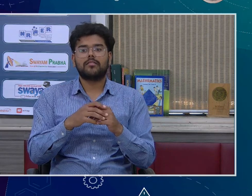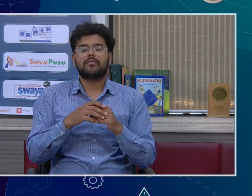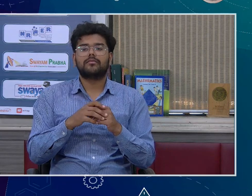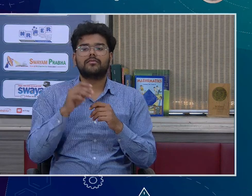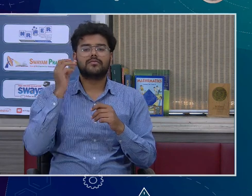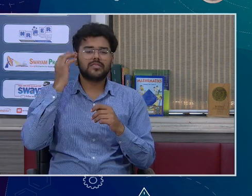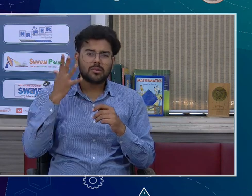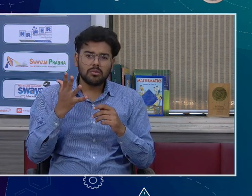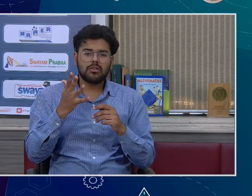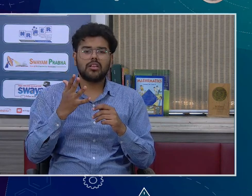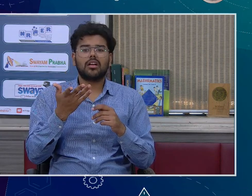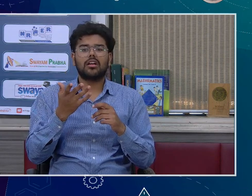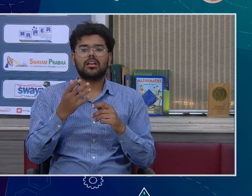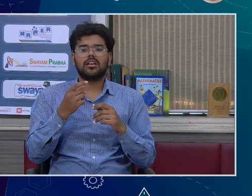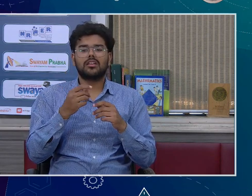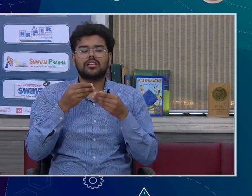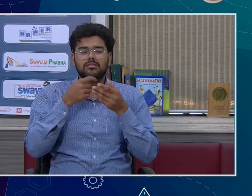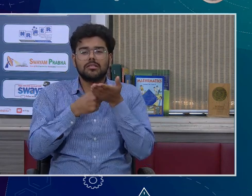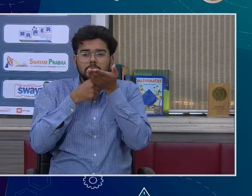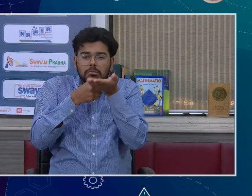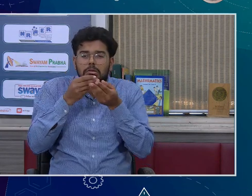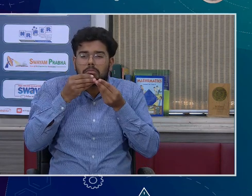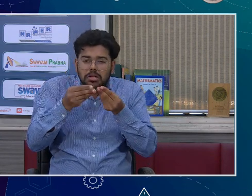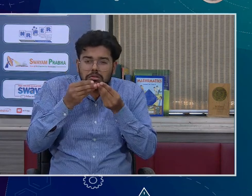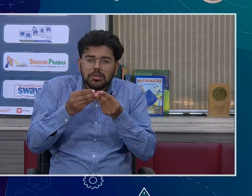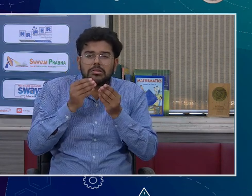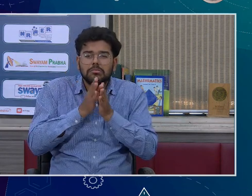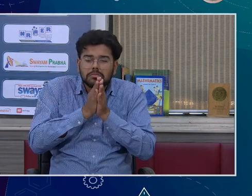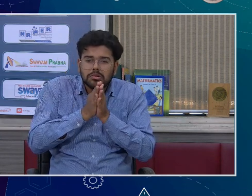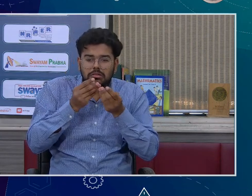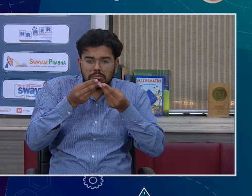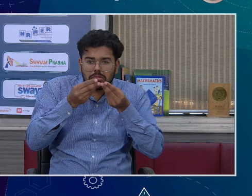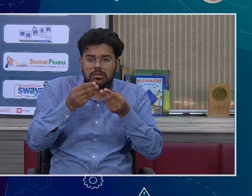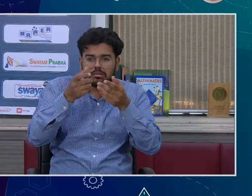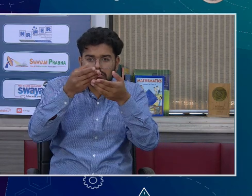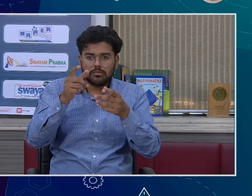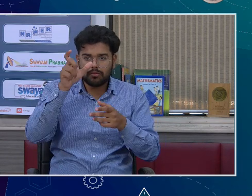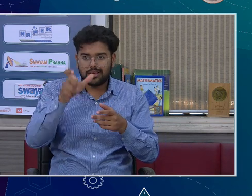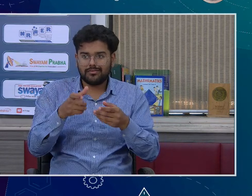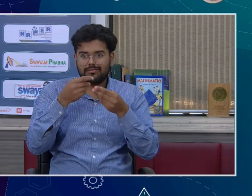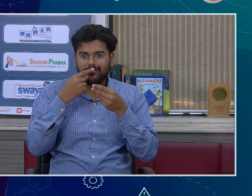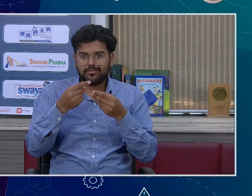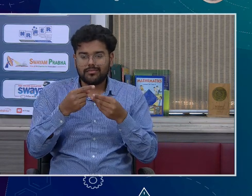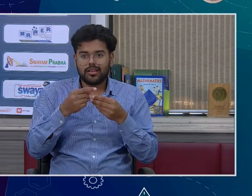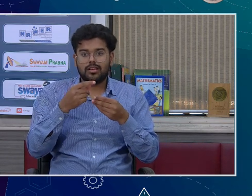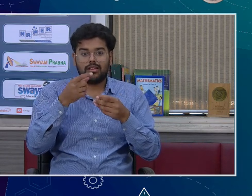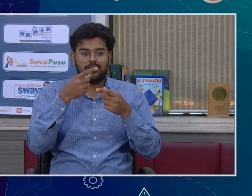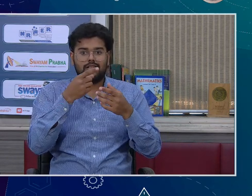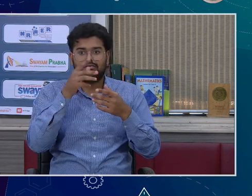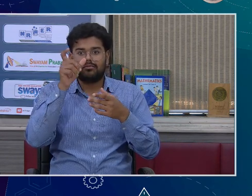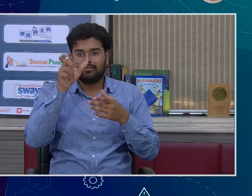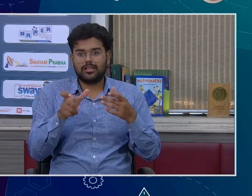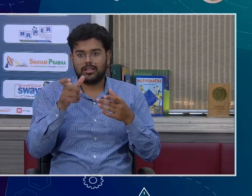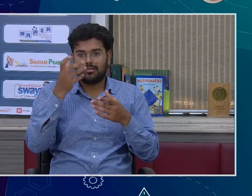mangwaye, request kiya magician ko. Sone ke patte bhi nahi rahe kyunki chor aake chori kar gaya un patton